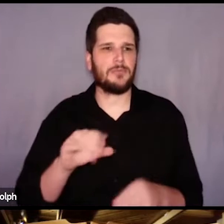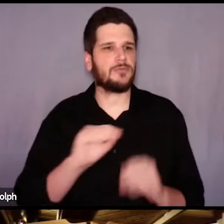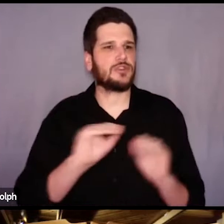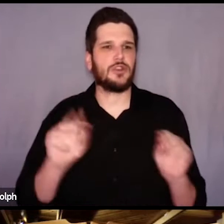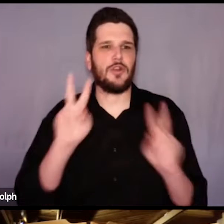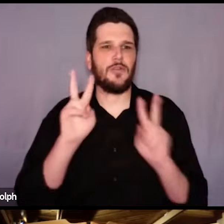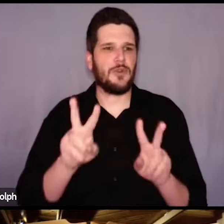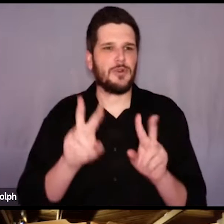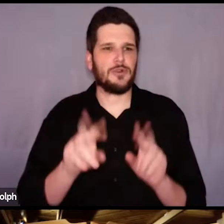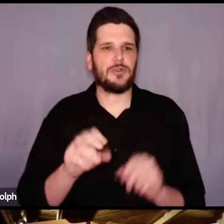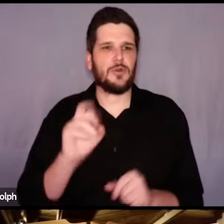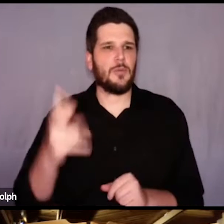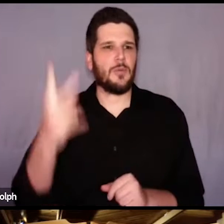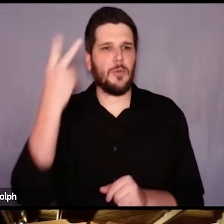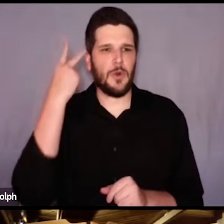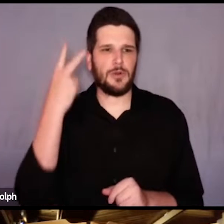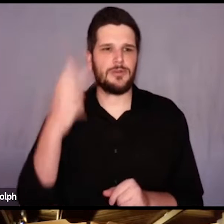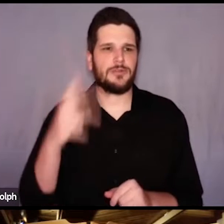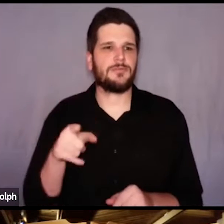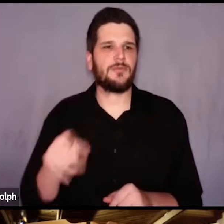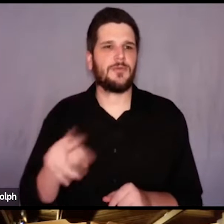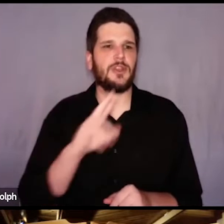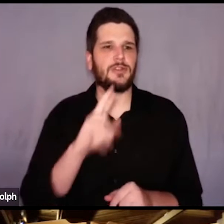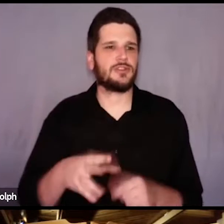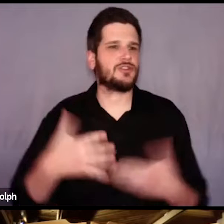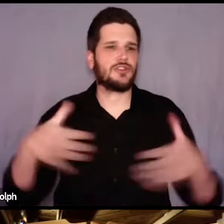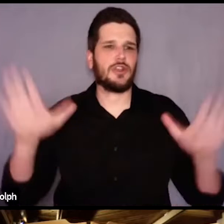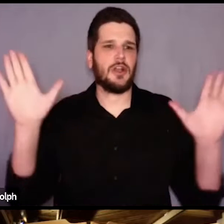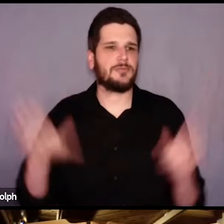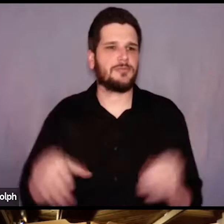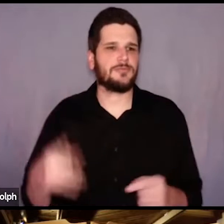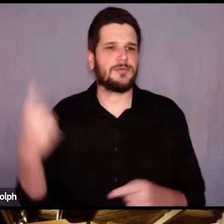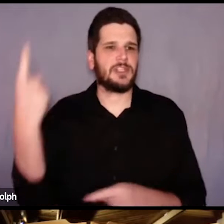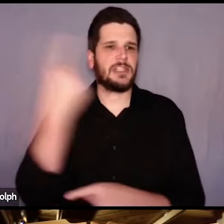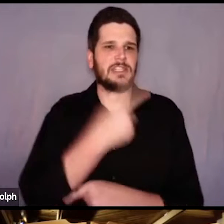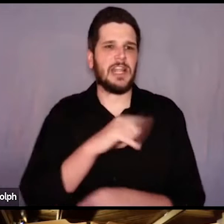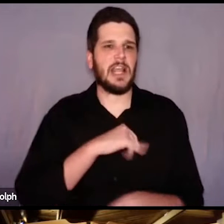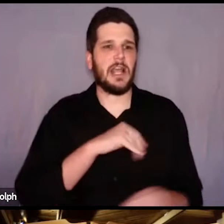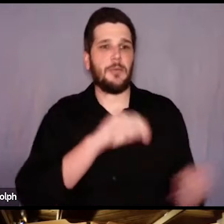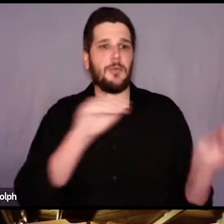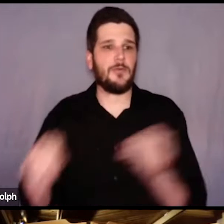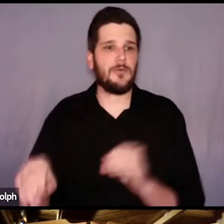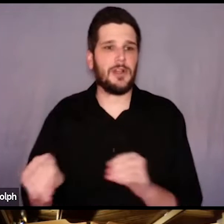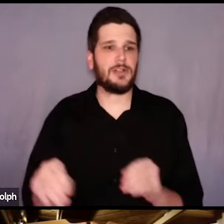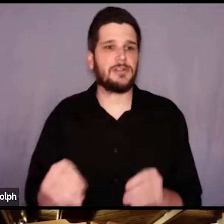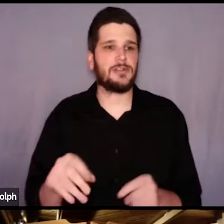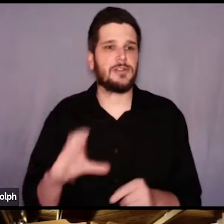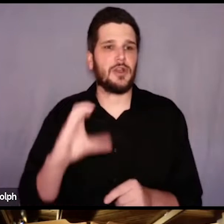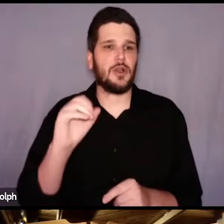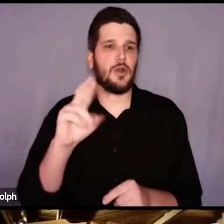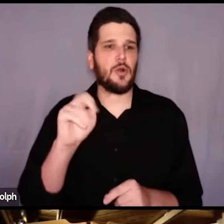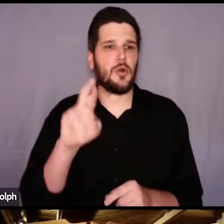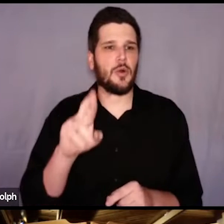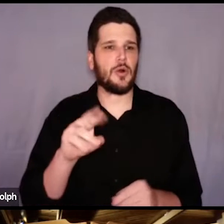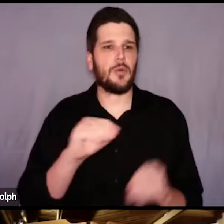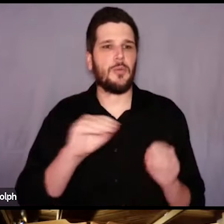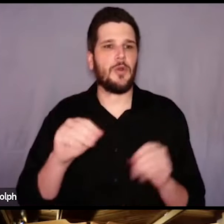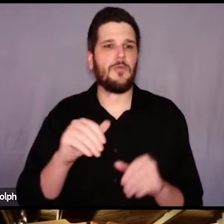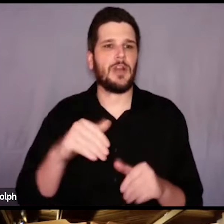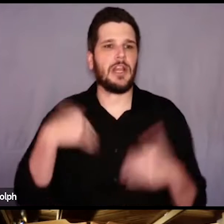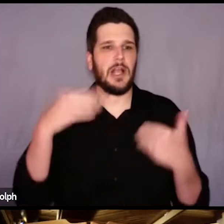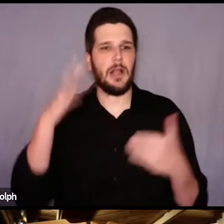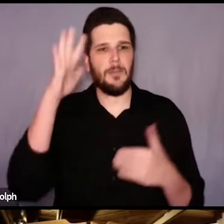was hot, so the aroma meant he couldn't be ignored in death as he had been in life. I'm white, but